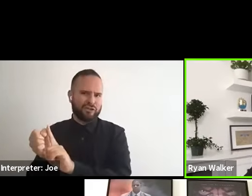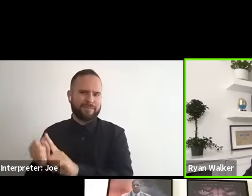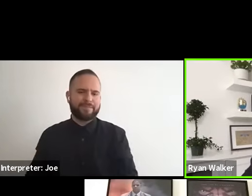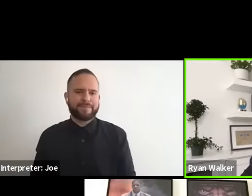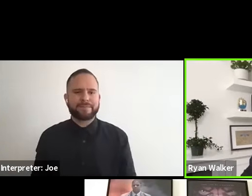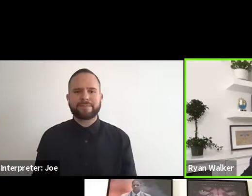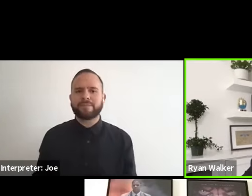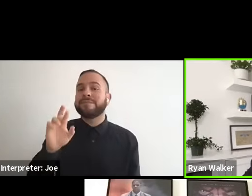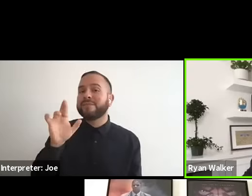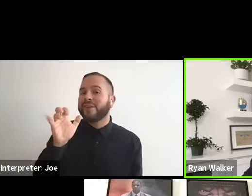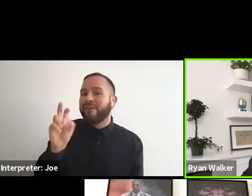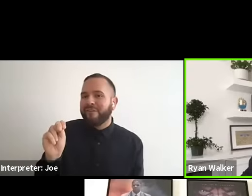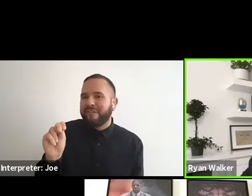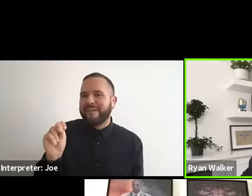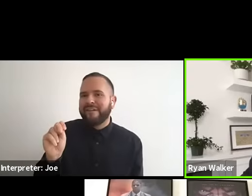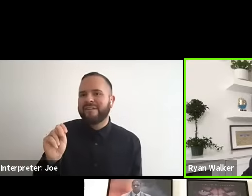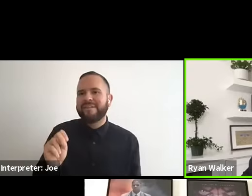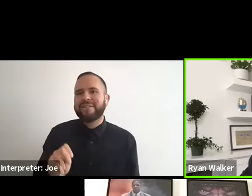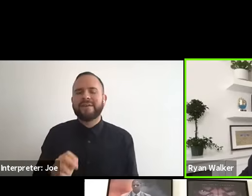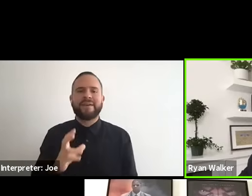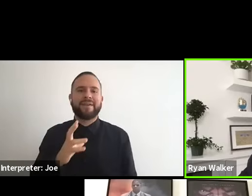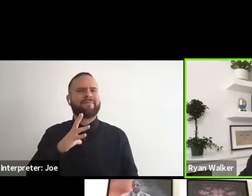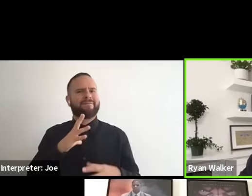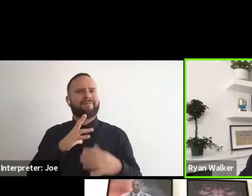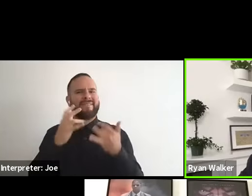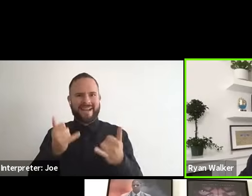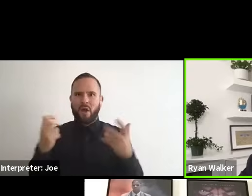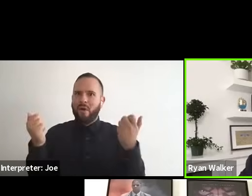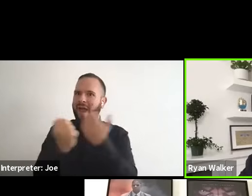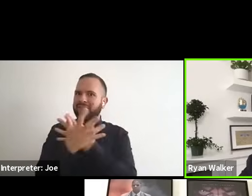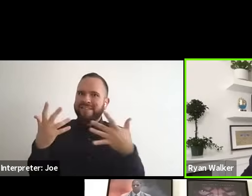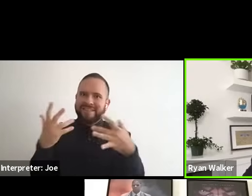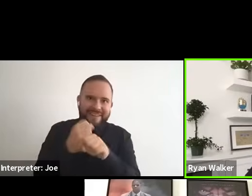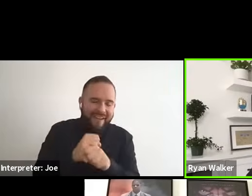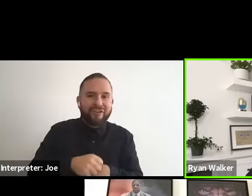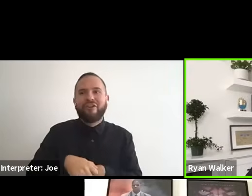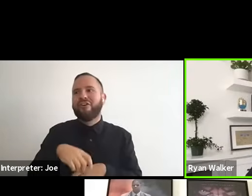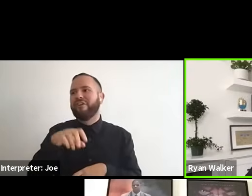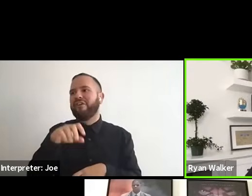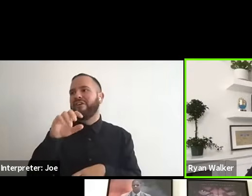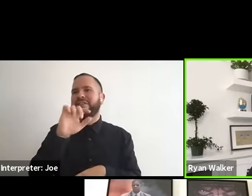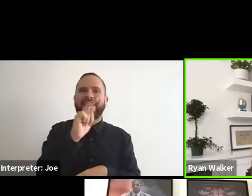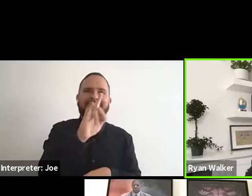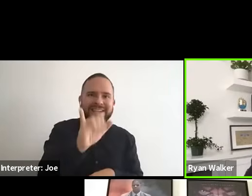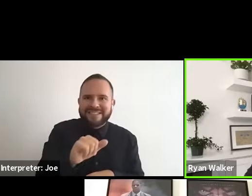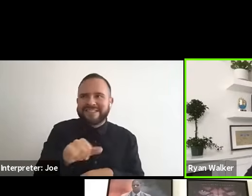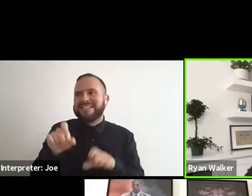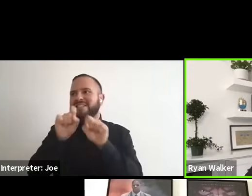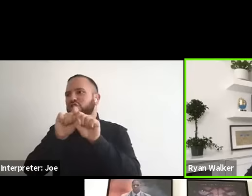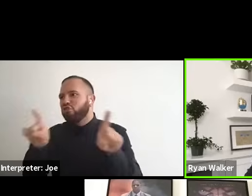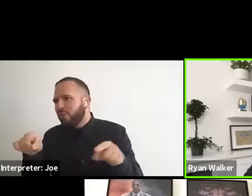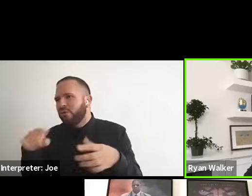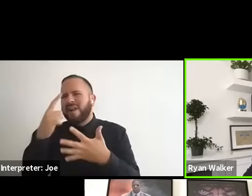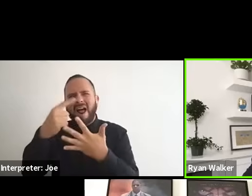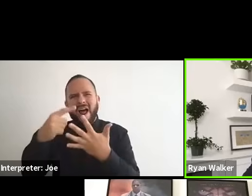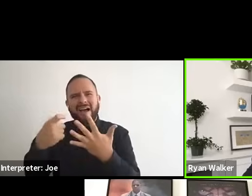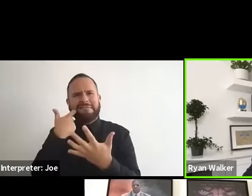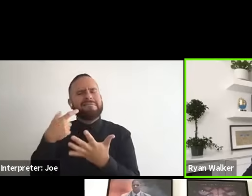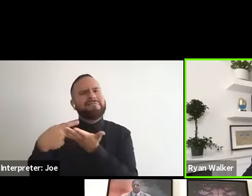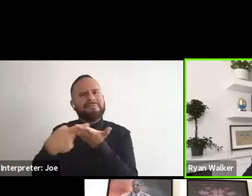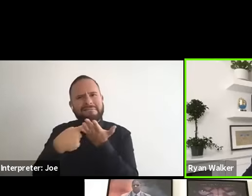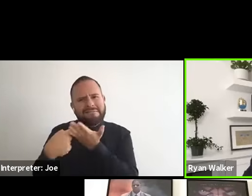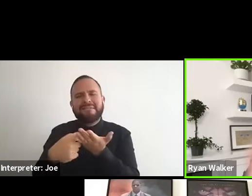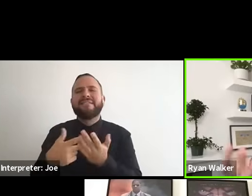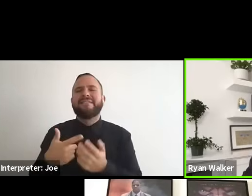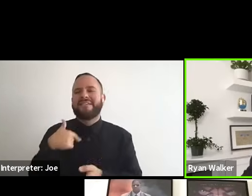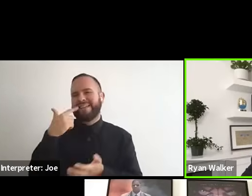together, intellectual property, public relations, distribution, the agency side of things. Angela, you and I have had a unique opportunity to